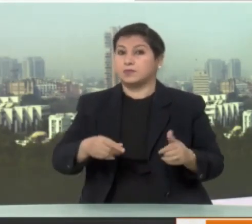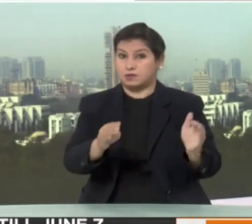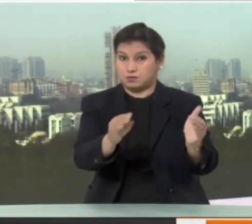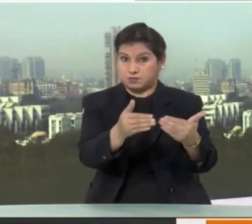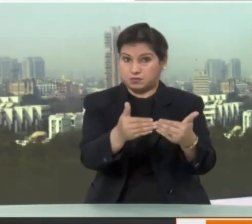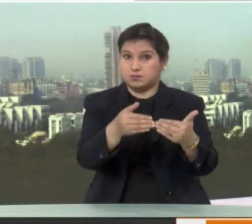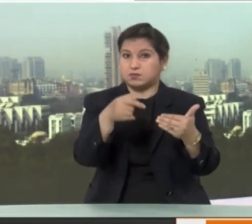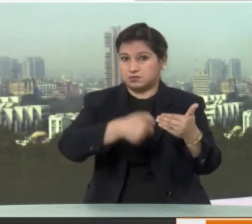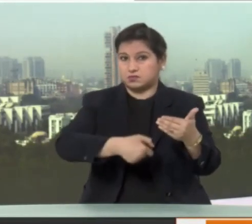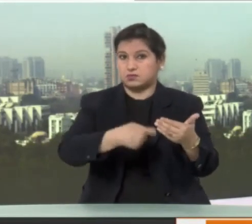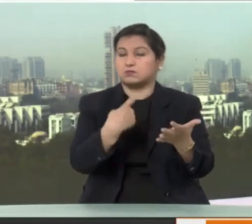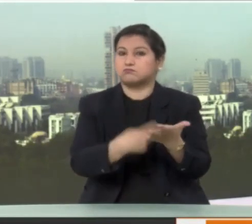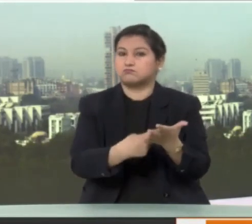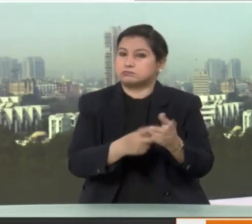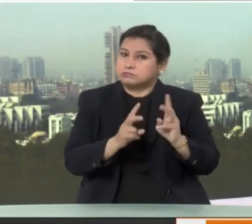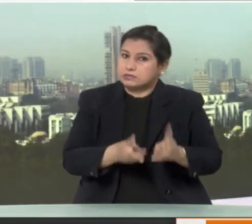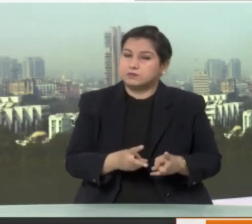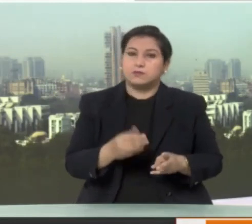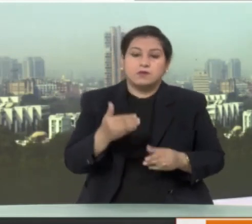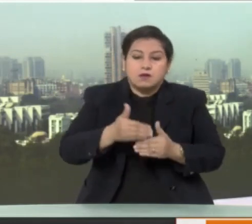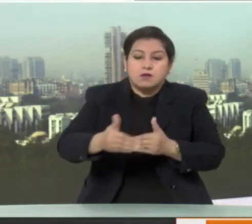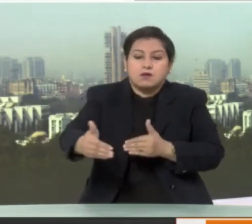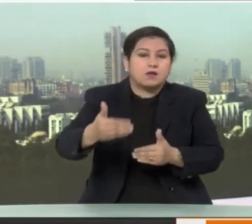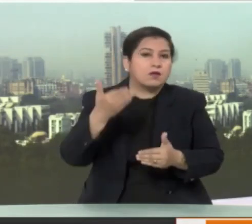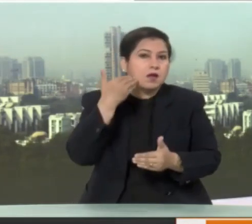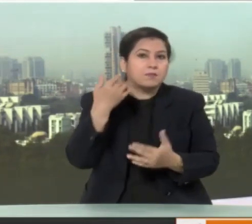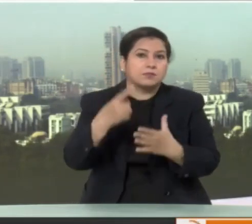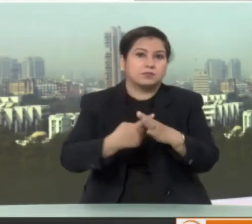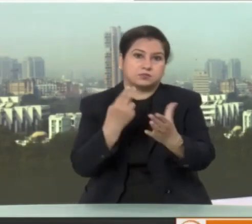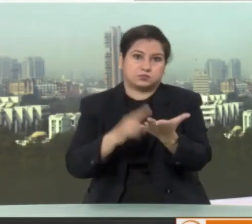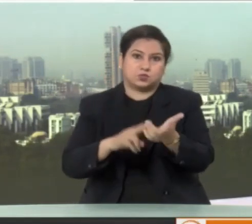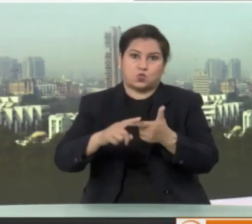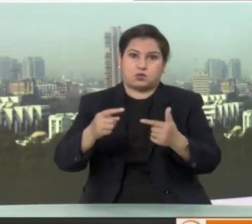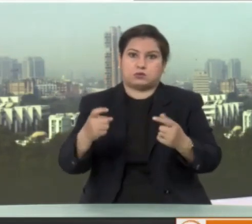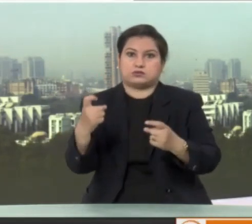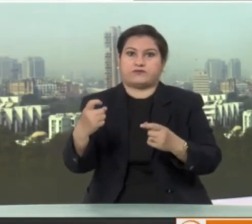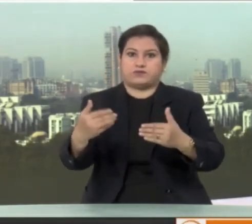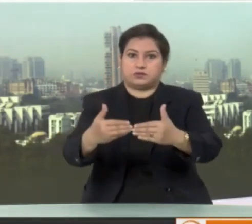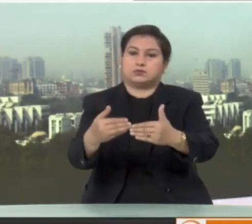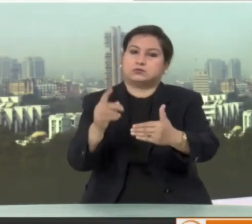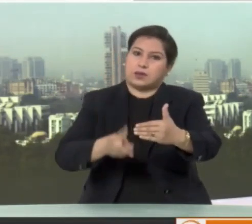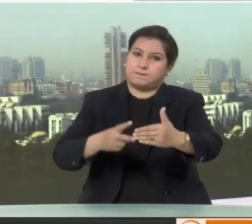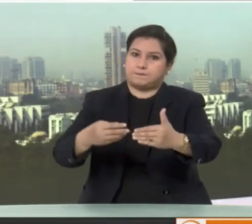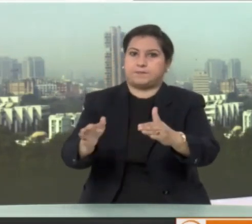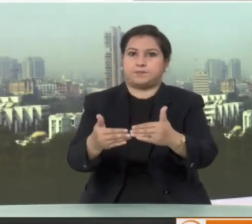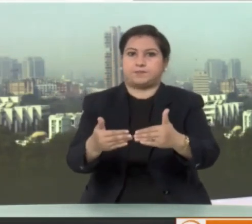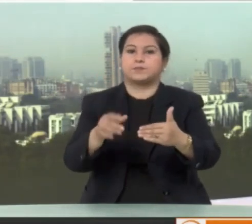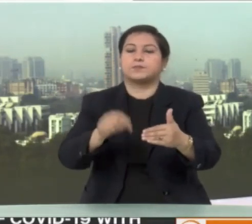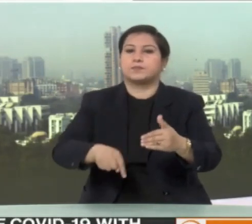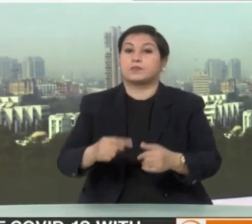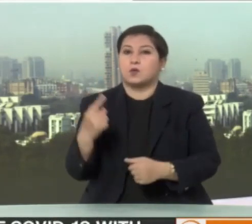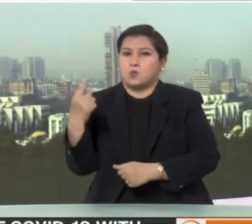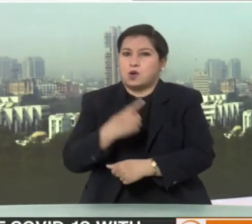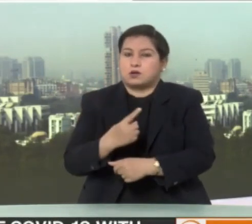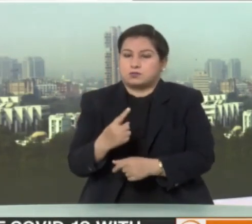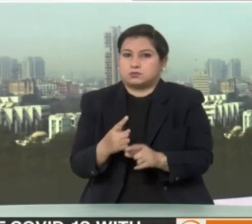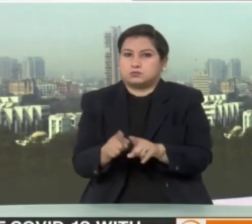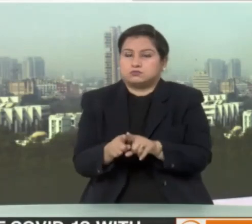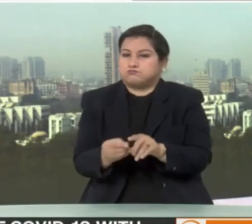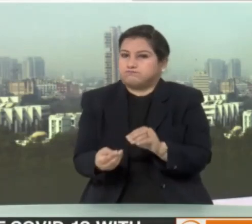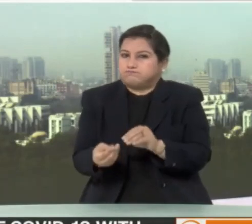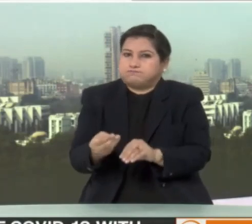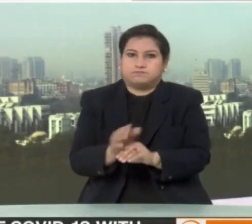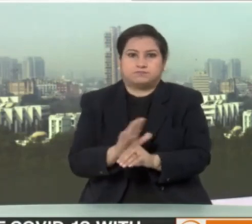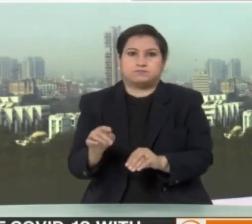lockdown restrictions would remain in place till June 7th. The announcement came a day after it registered single-day increase in the number